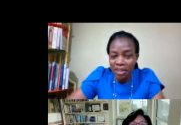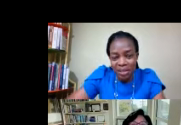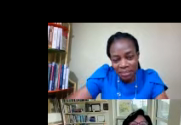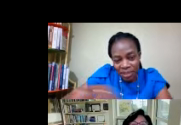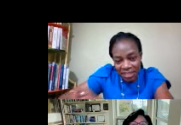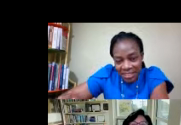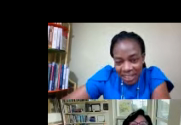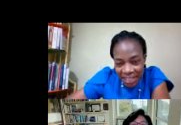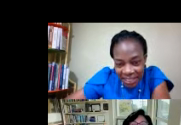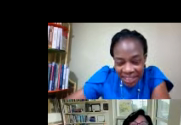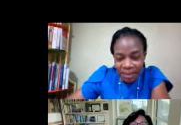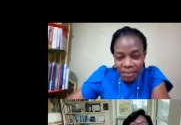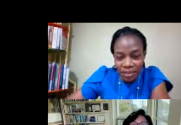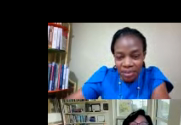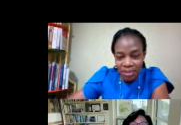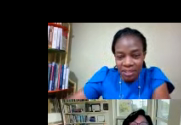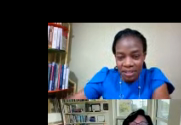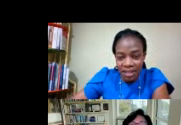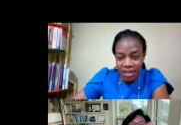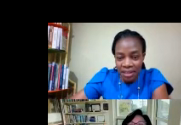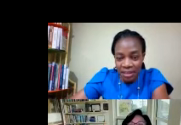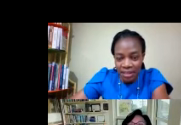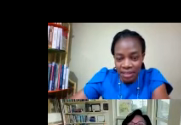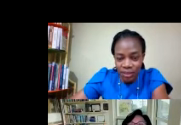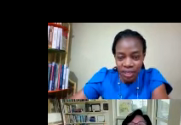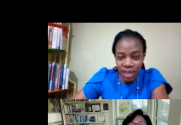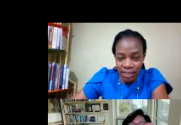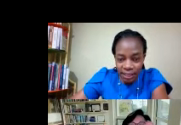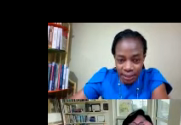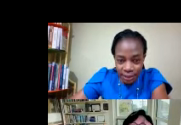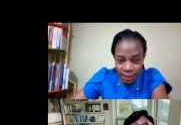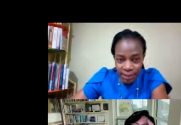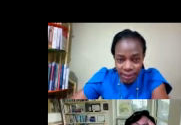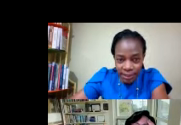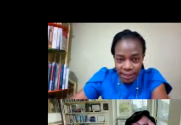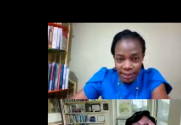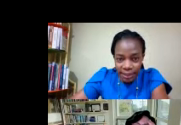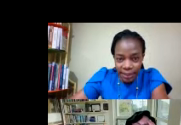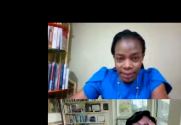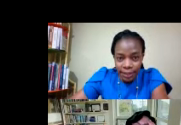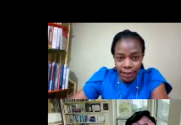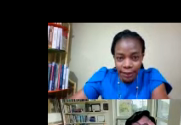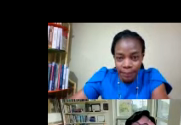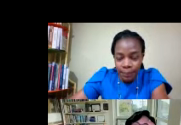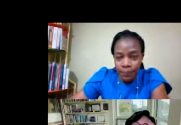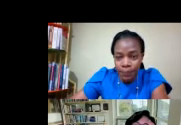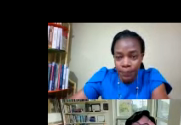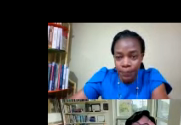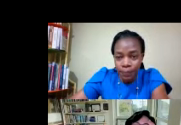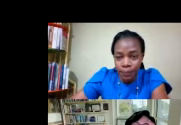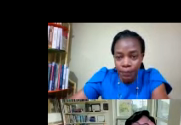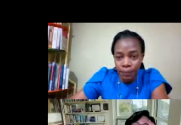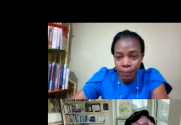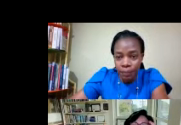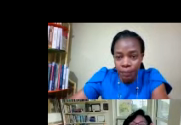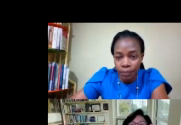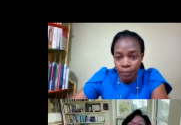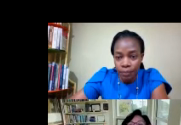I'm trying to close it, but it's saying it'll close in 29 seconds. Yeah.